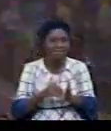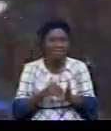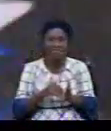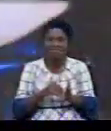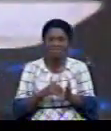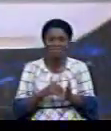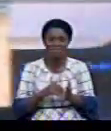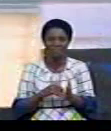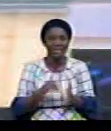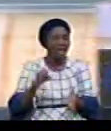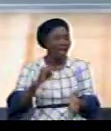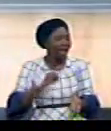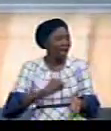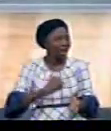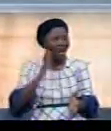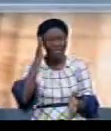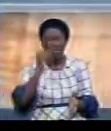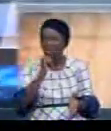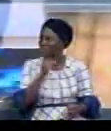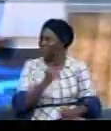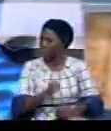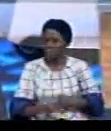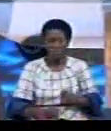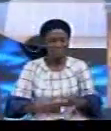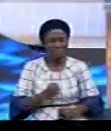anymore. I will not suffer